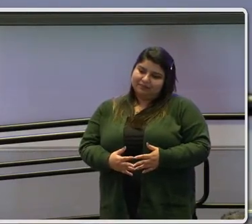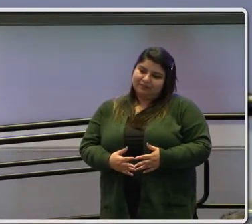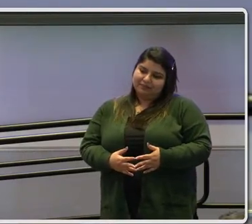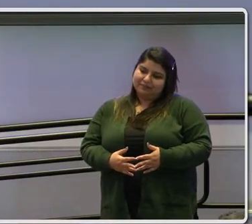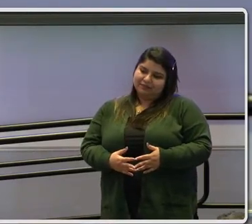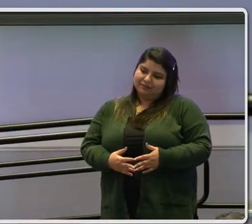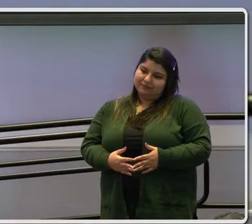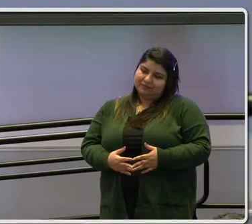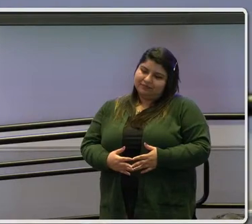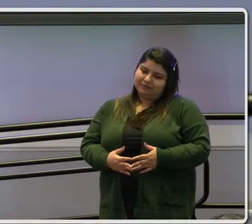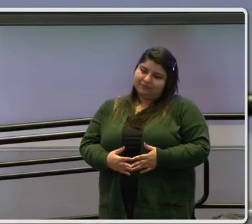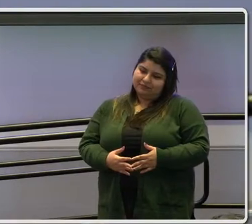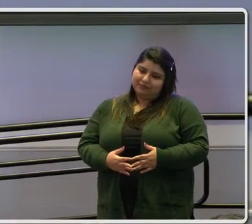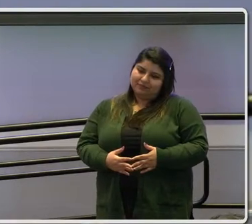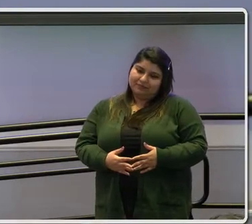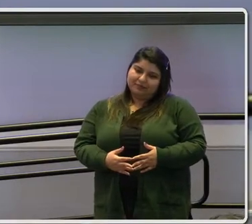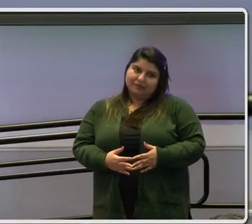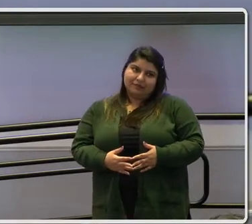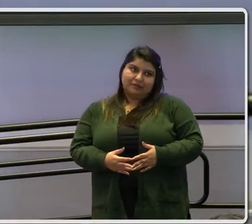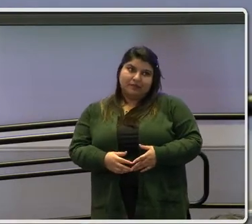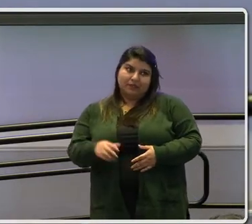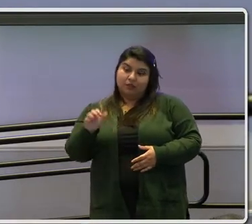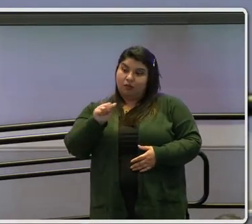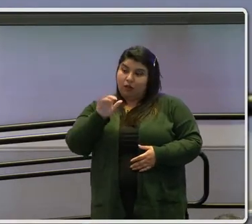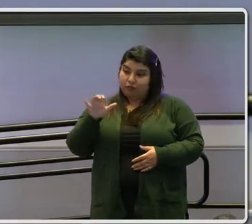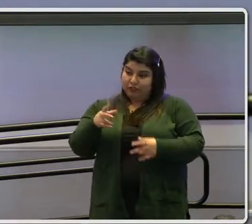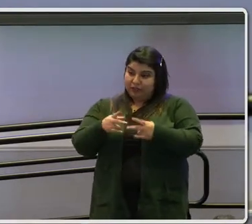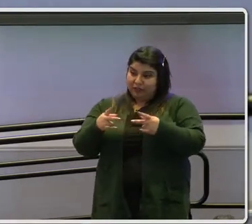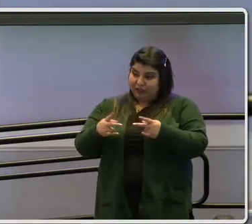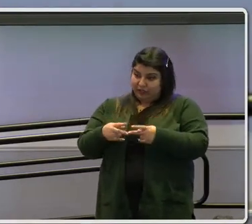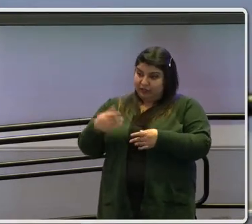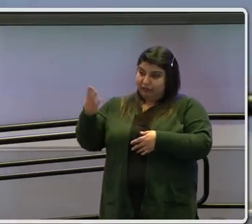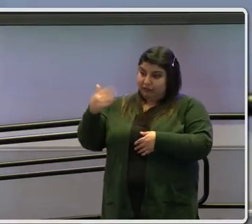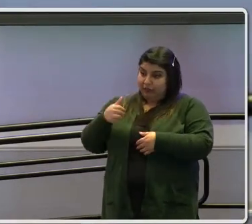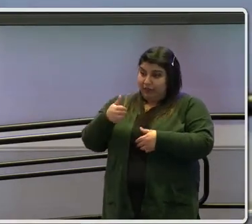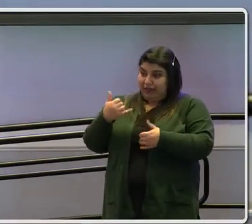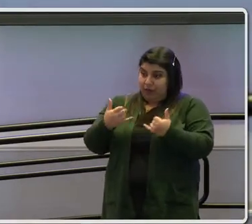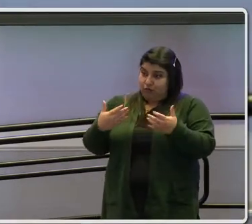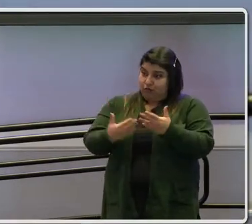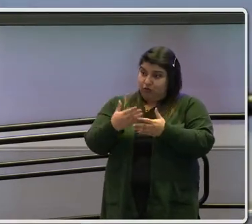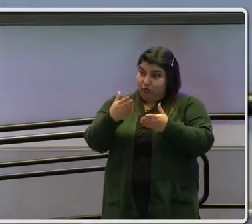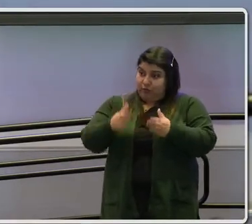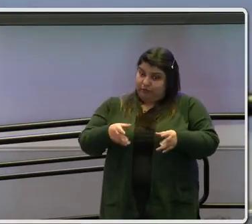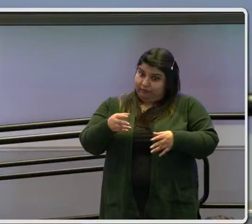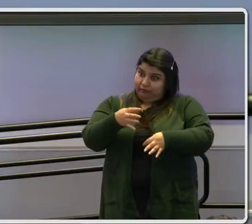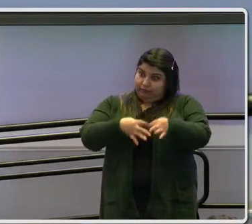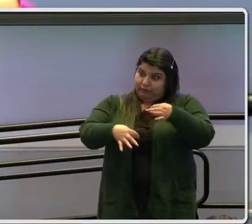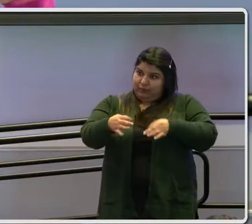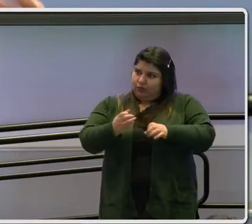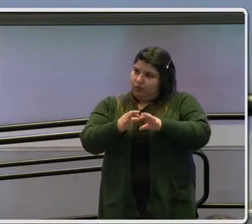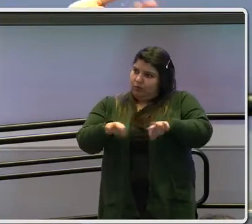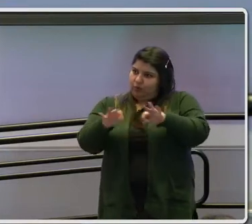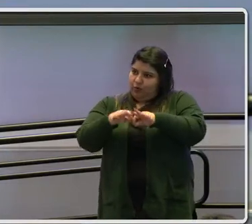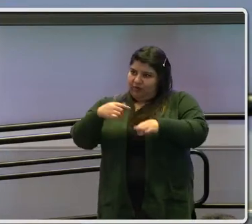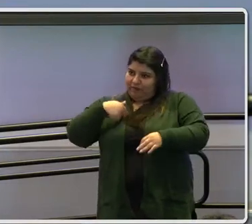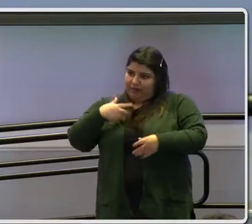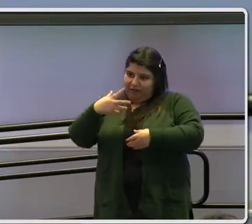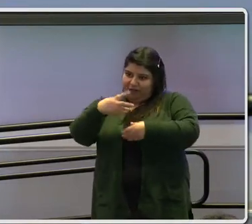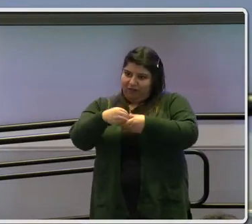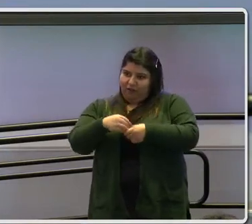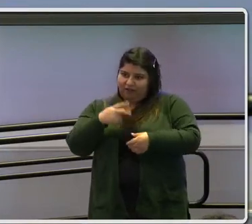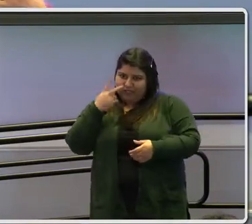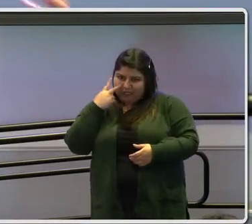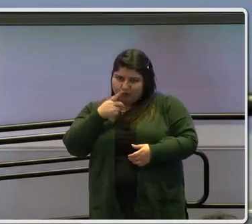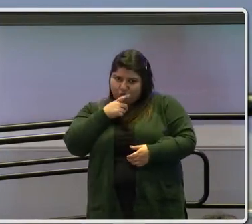who took Dr. Audrey's position was someone of the caliber of Dr.